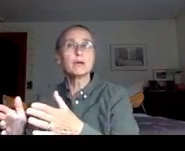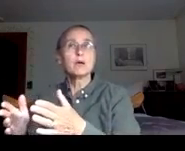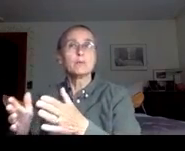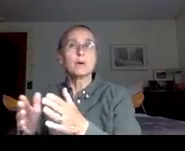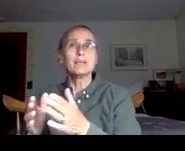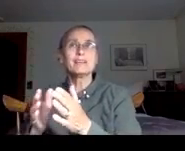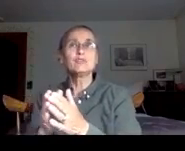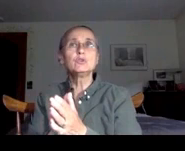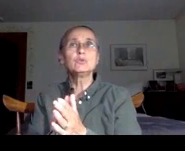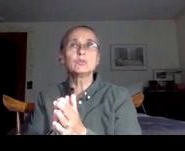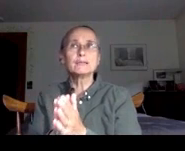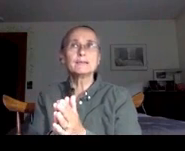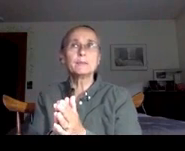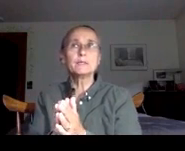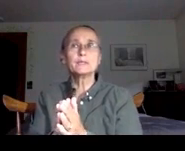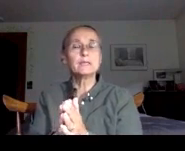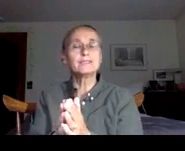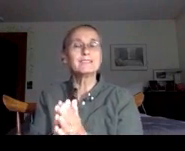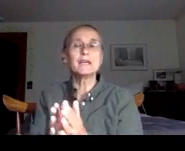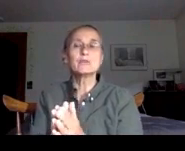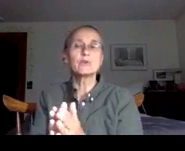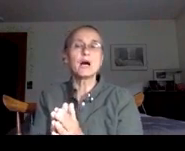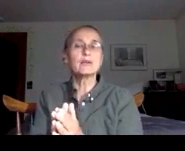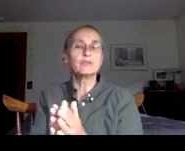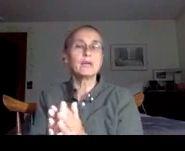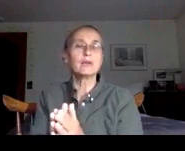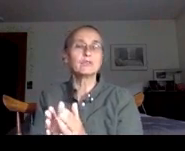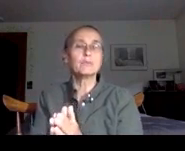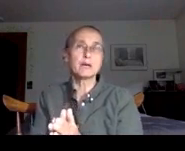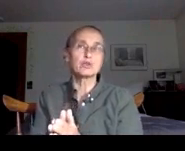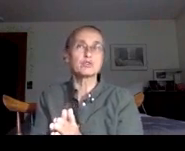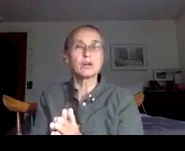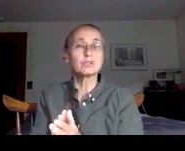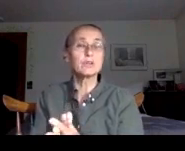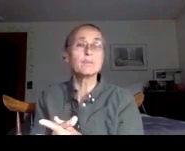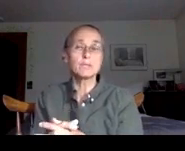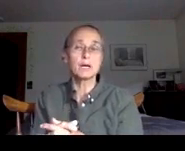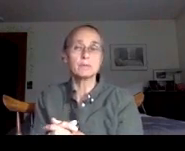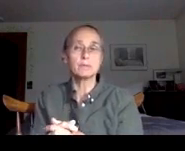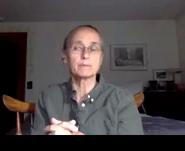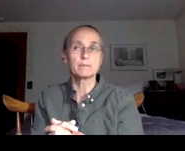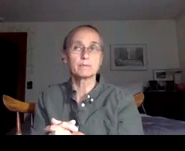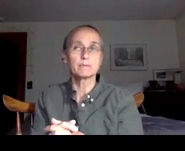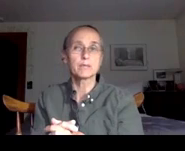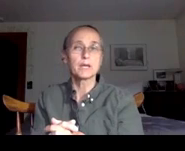provider, but it's using typically standardized test measures of some type.